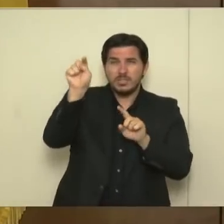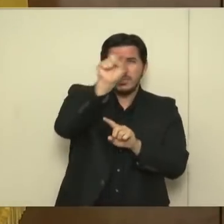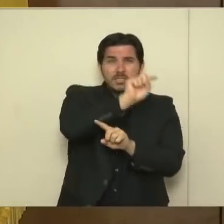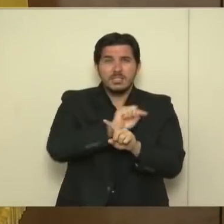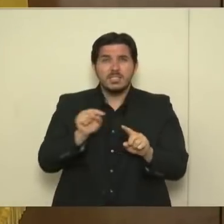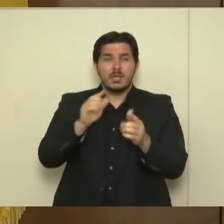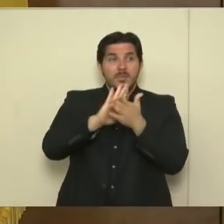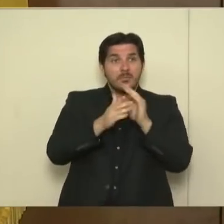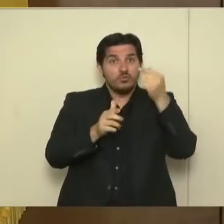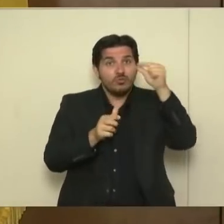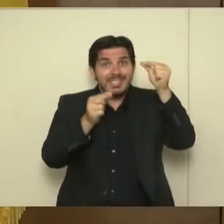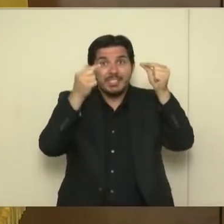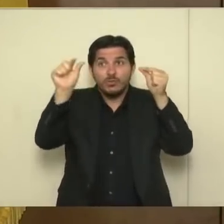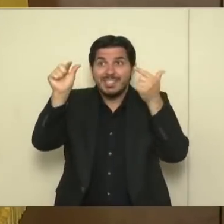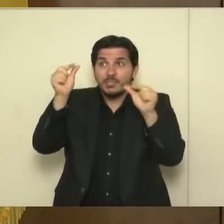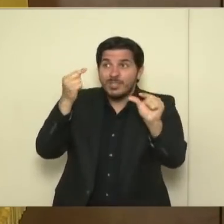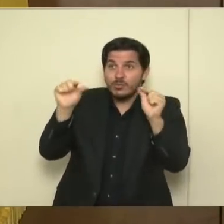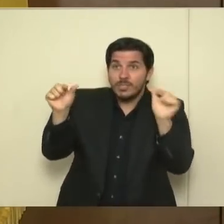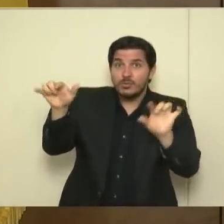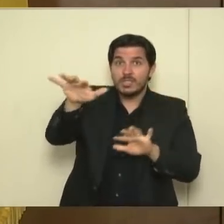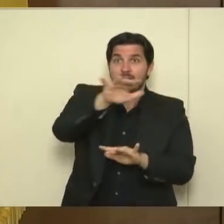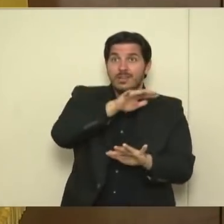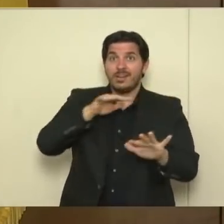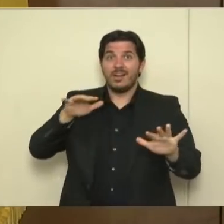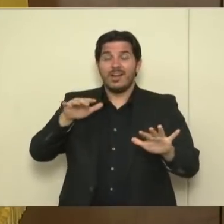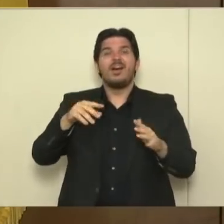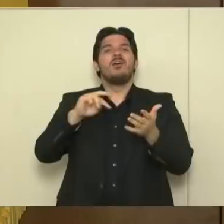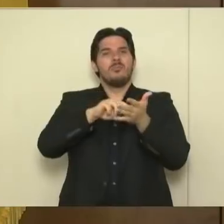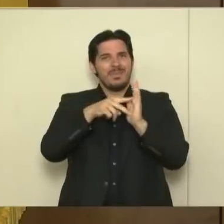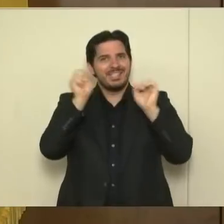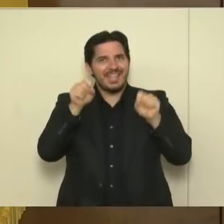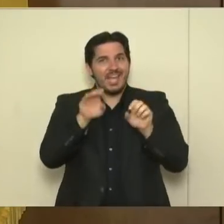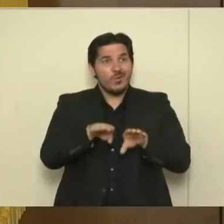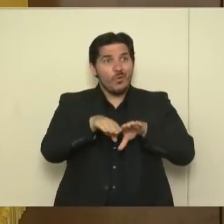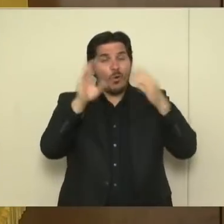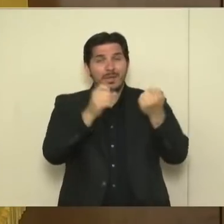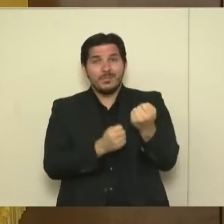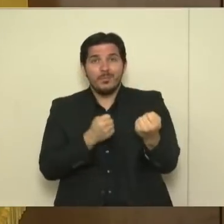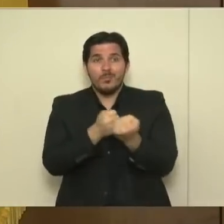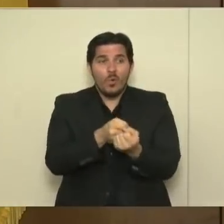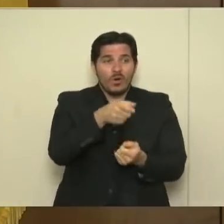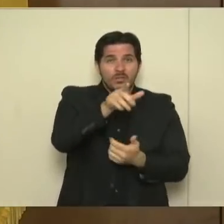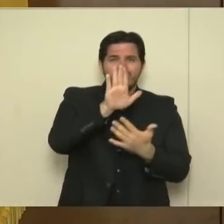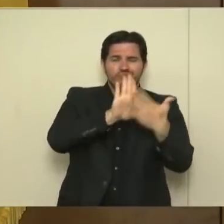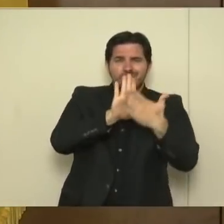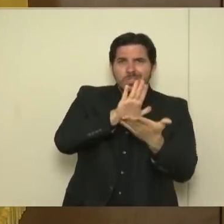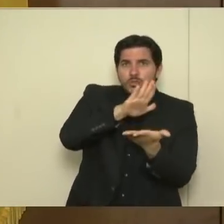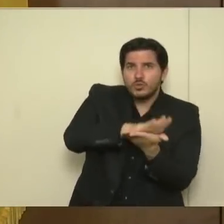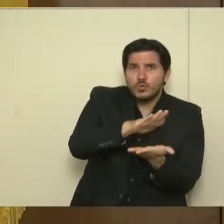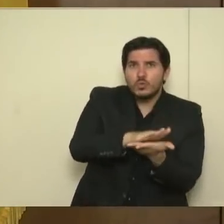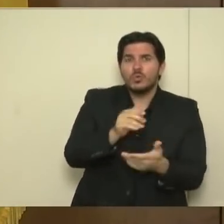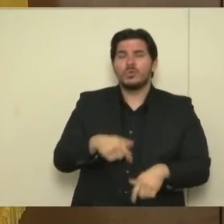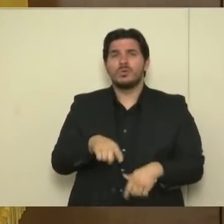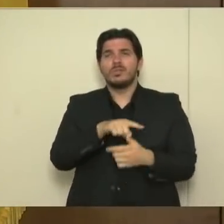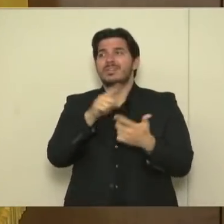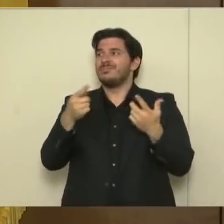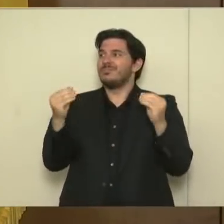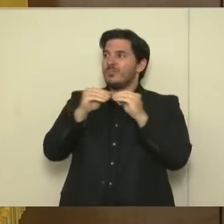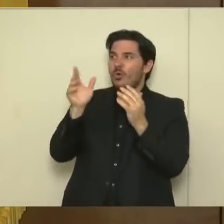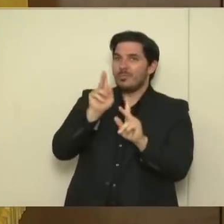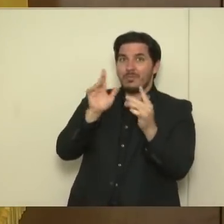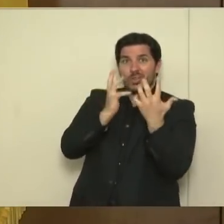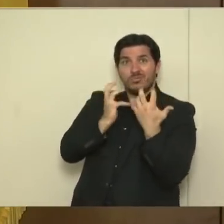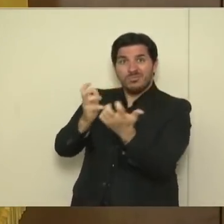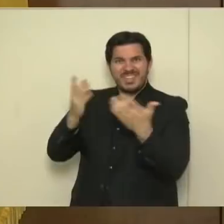about, the more we can do for in-person learning. And as New Mexicans will hear in this press conference, we are